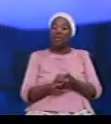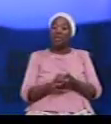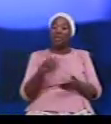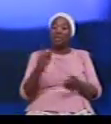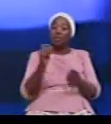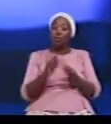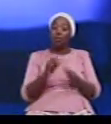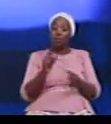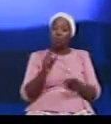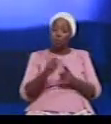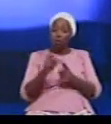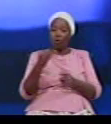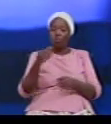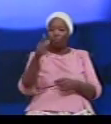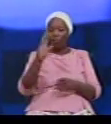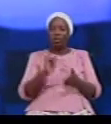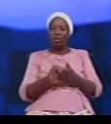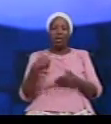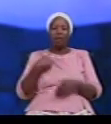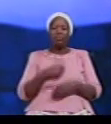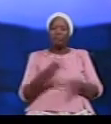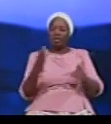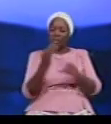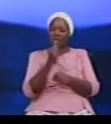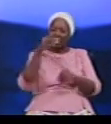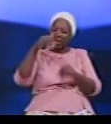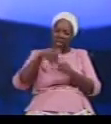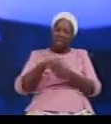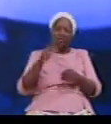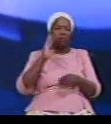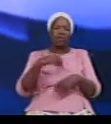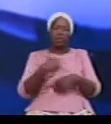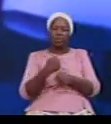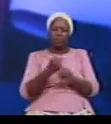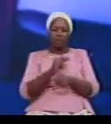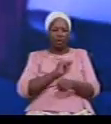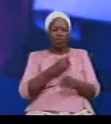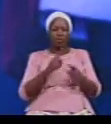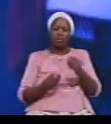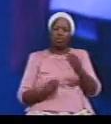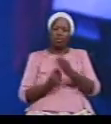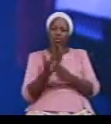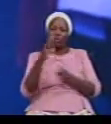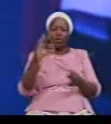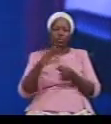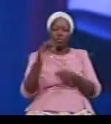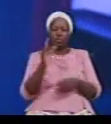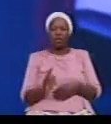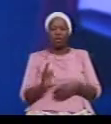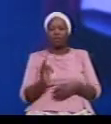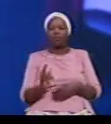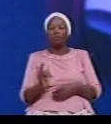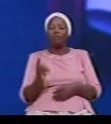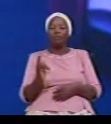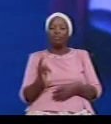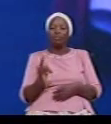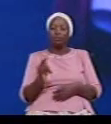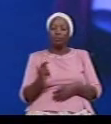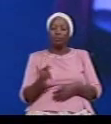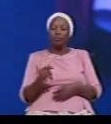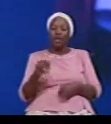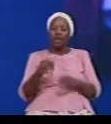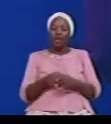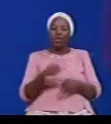we take in will make us to grow spiritually. It tells us in